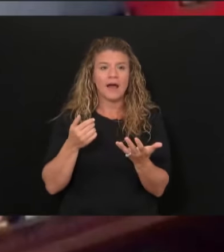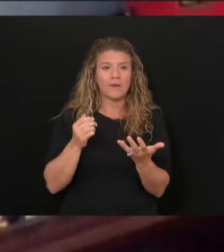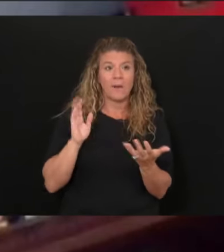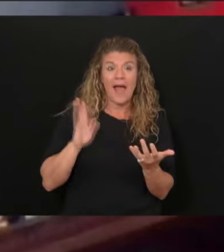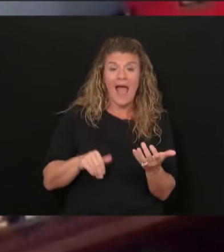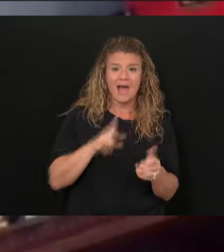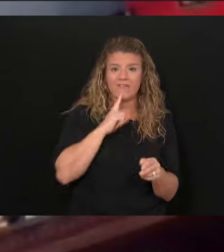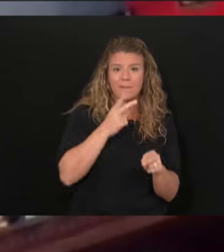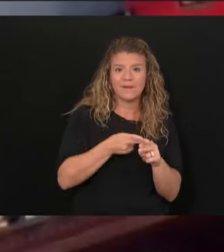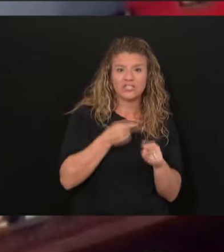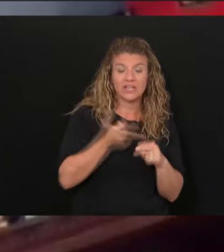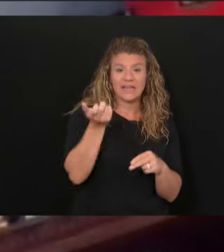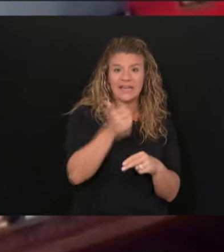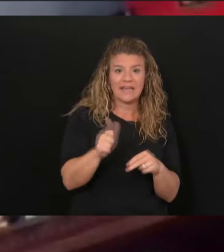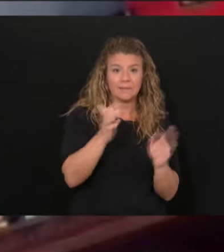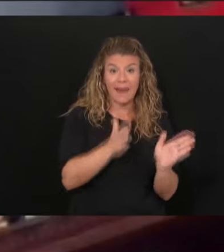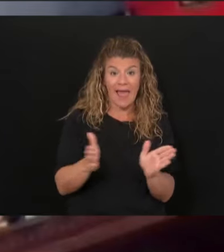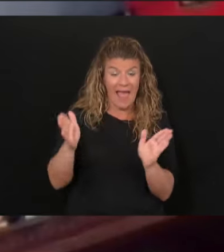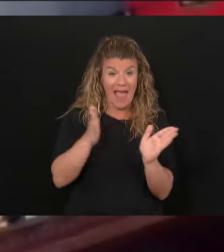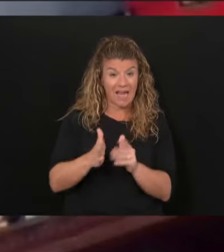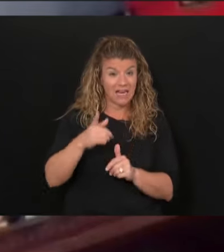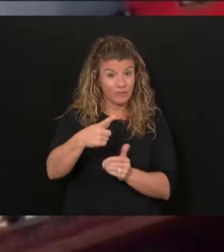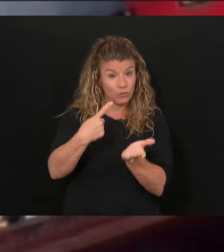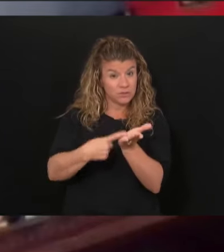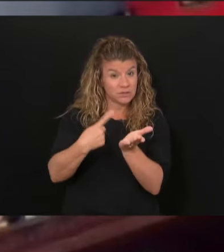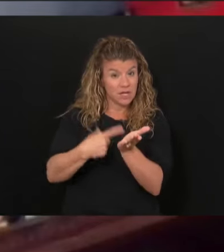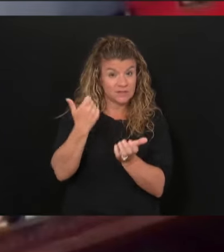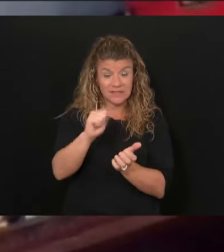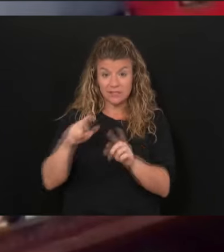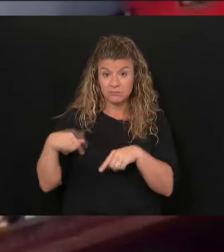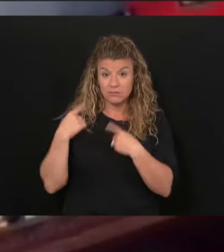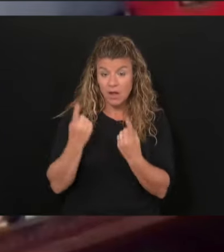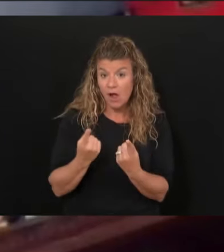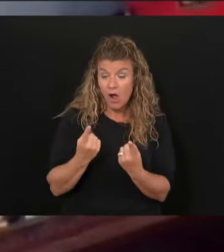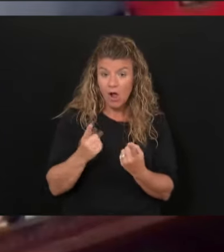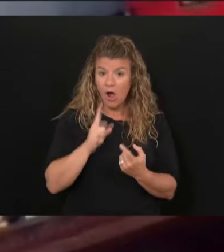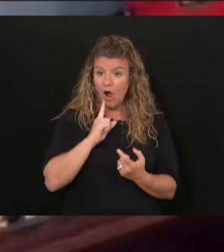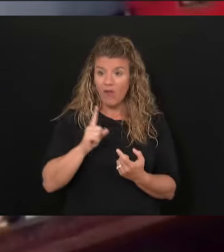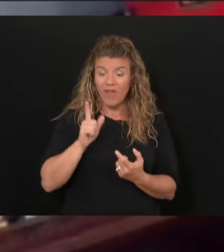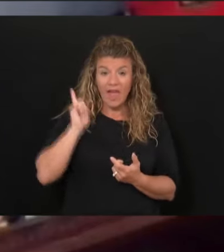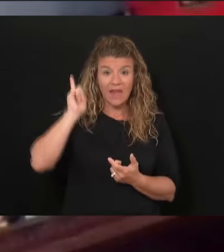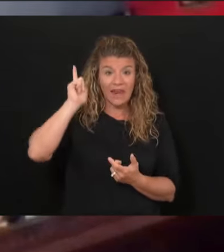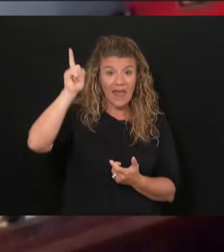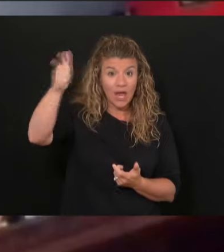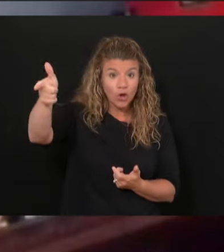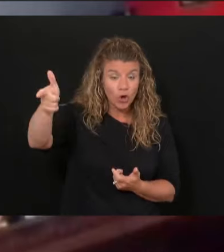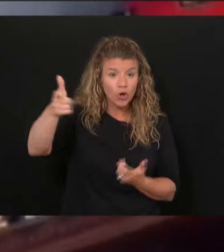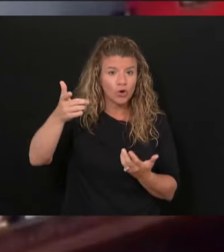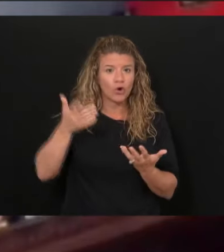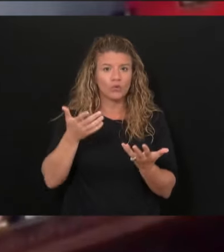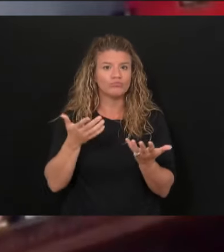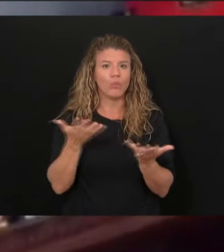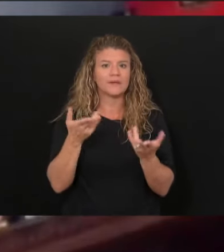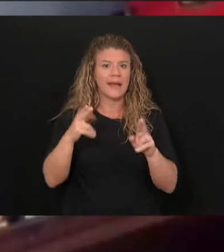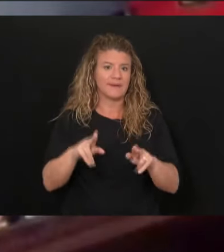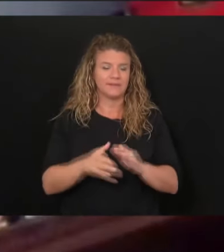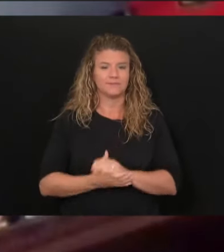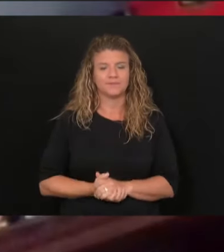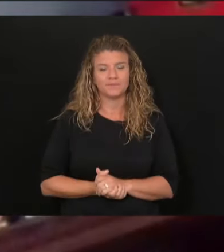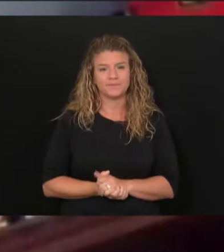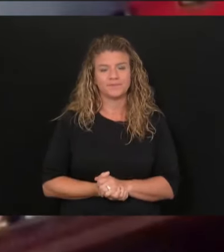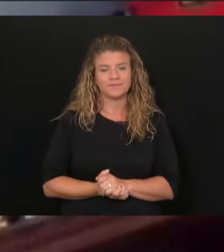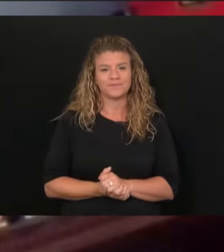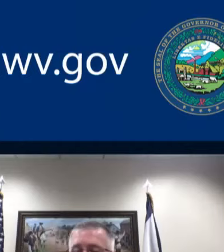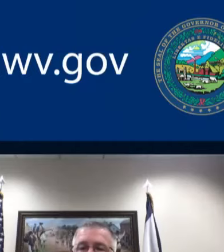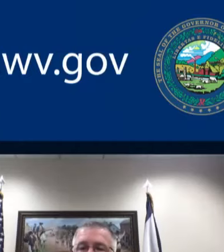in your plans yet, have you had discussions about that? Are they somewhere down the road on your radar? Thanks. David,